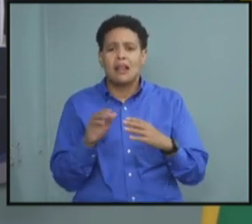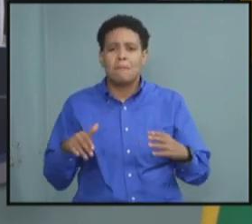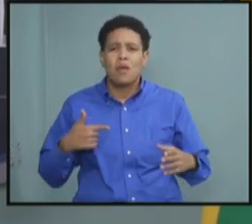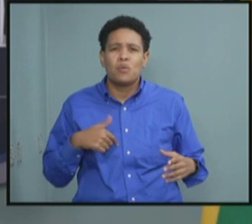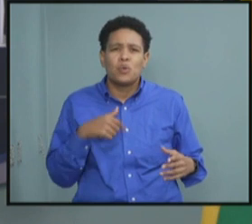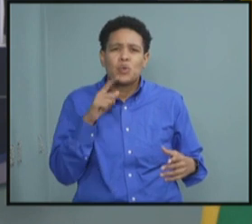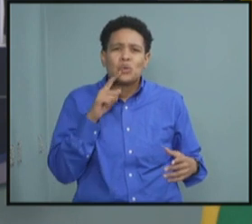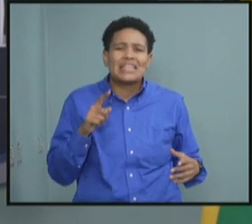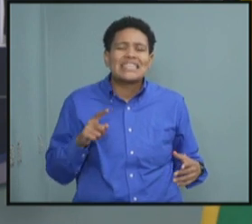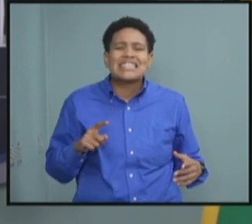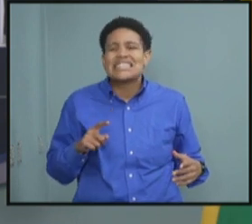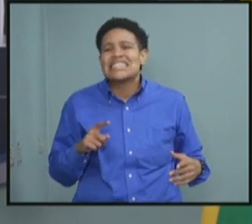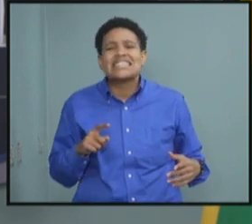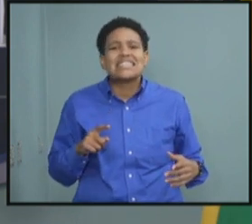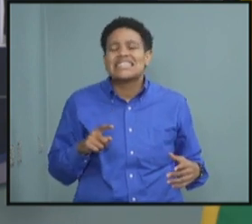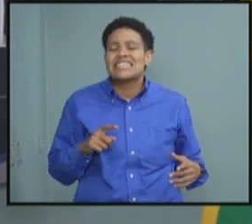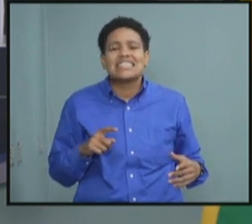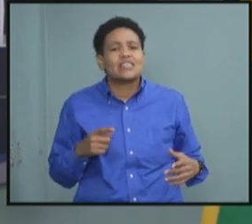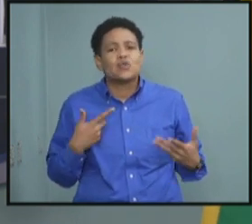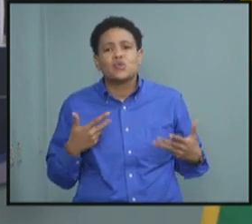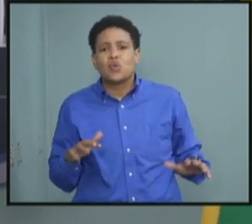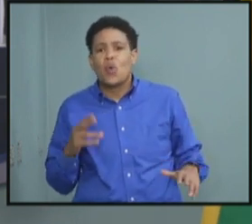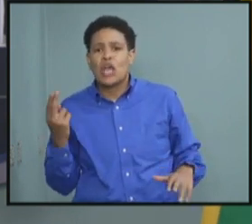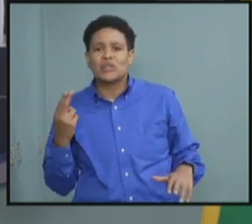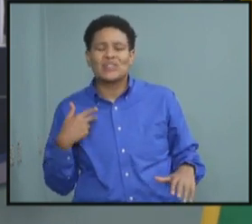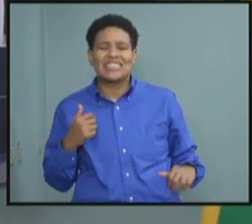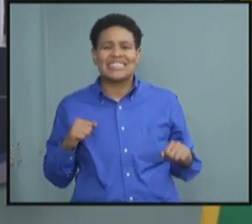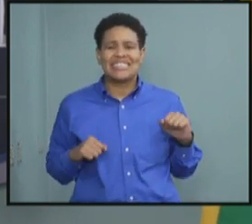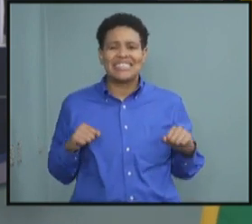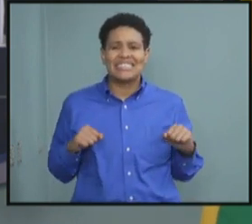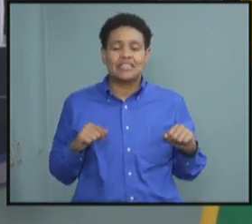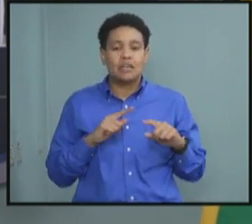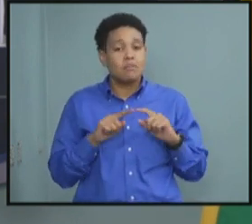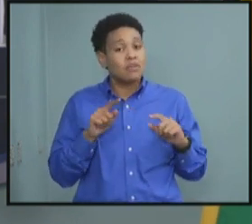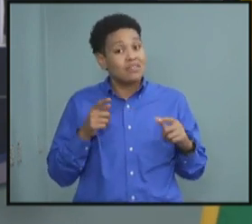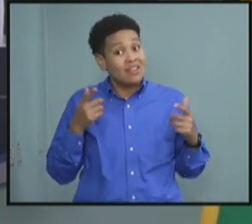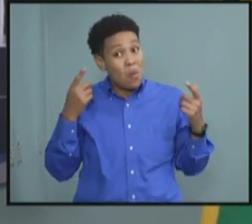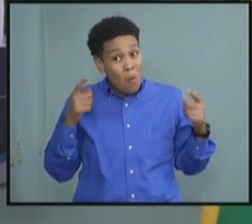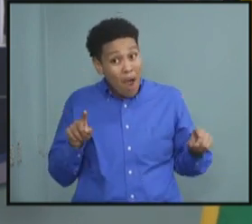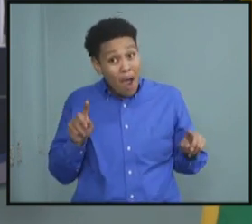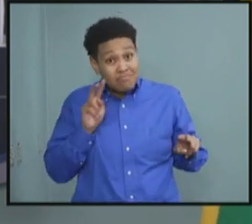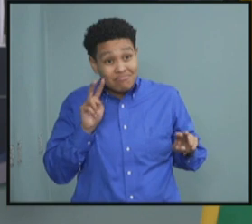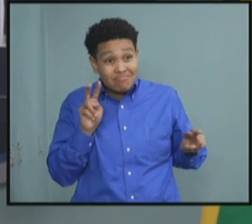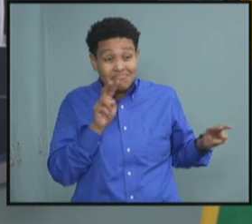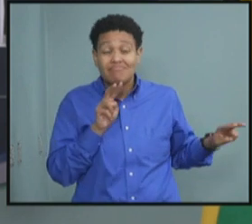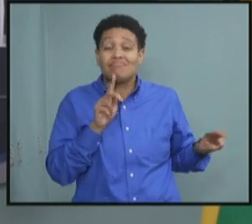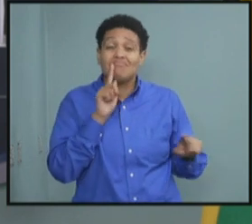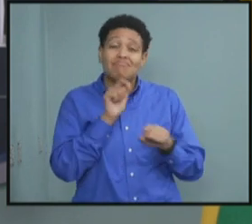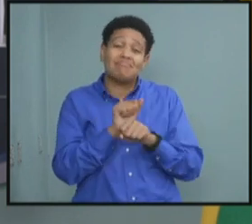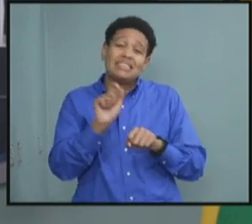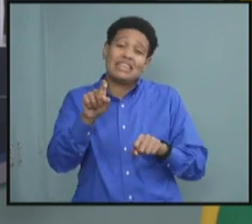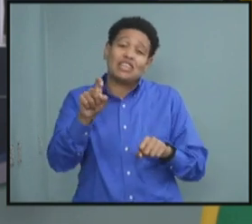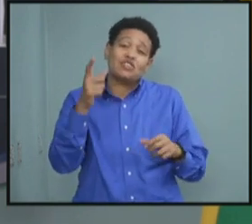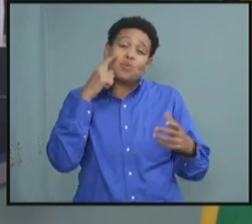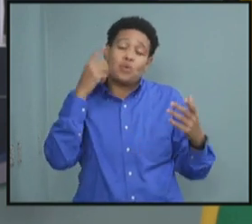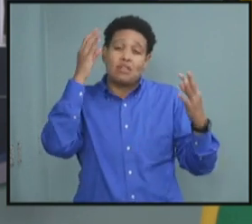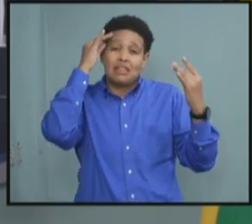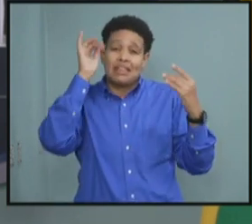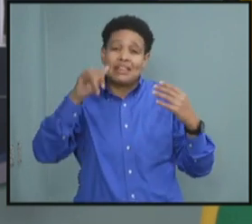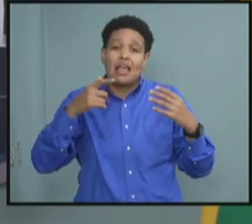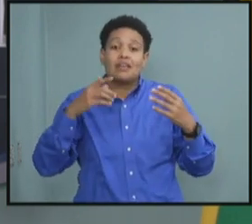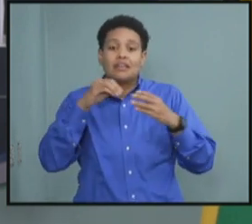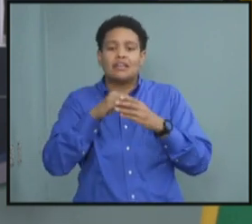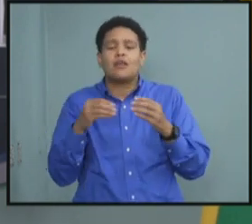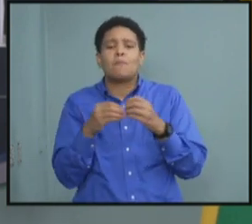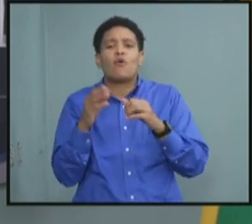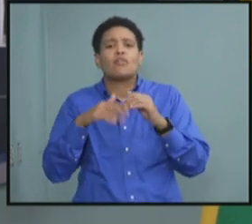it. But events have made it necessary that we contemplate that with the coming in of more